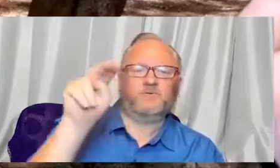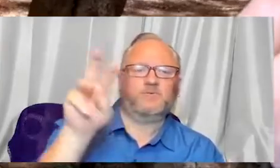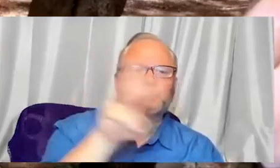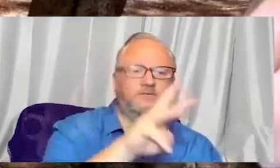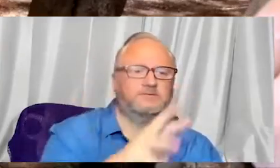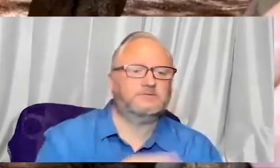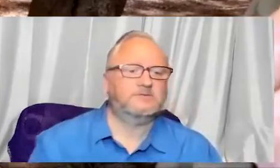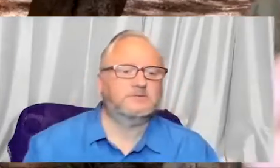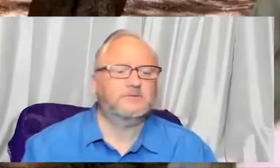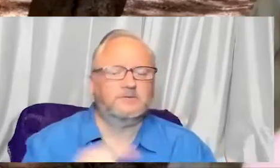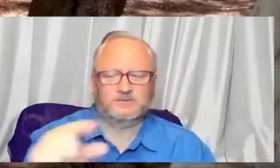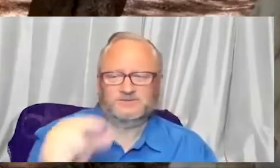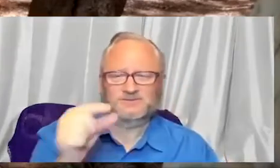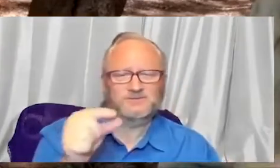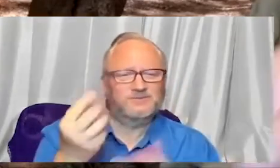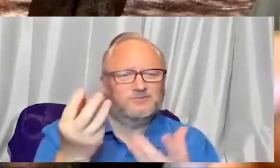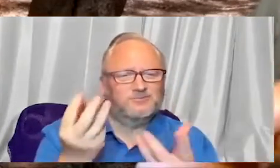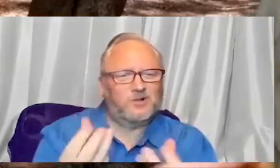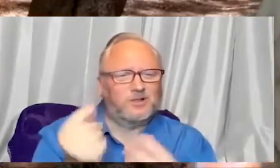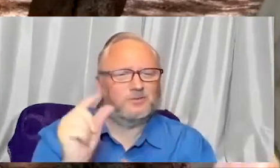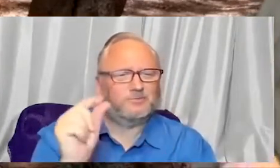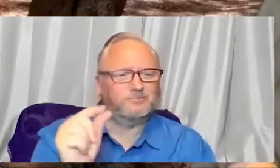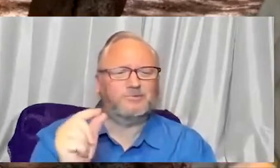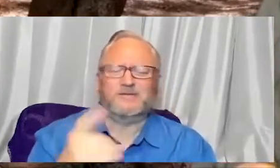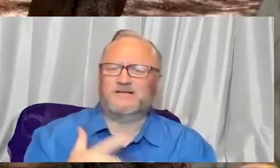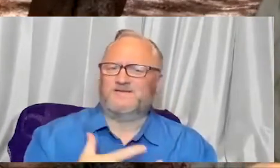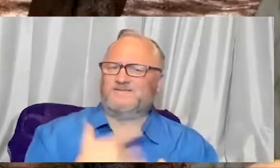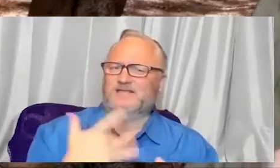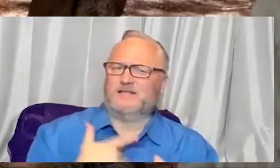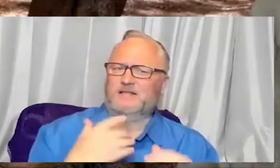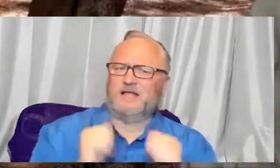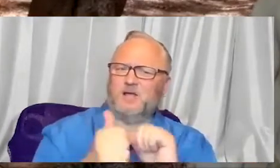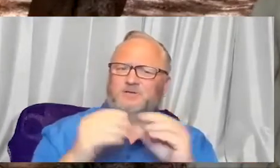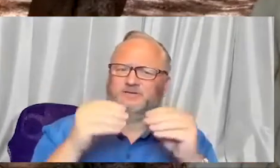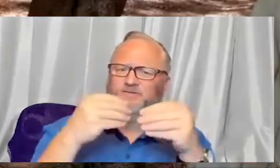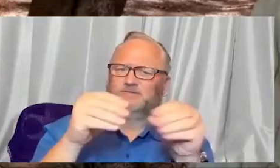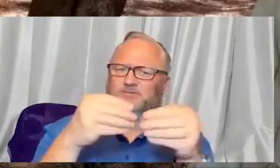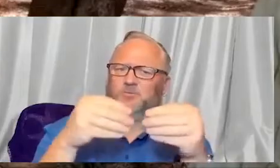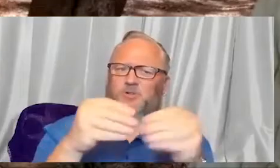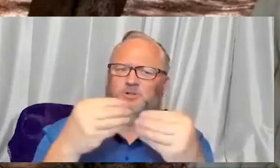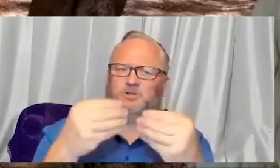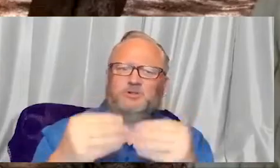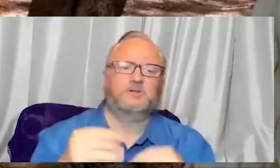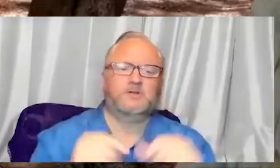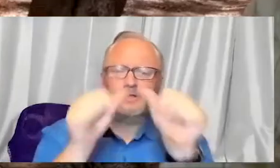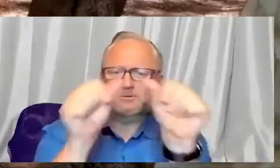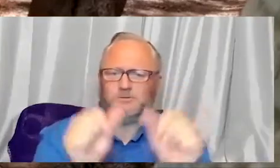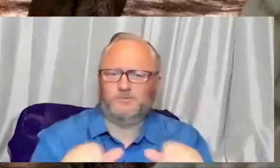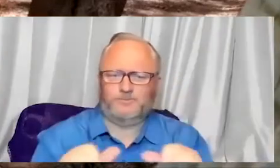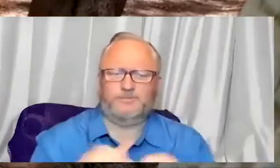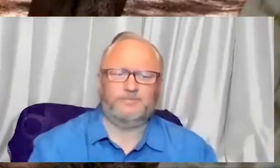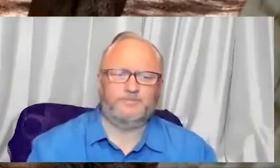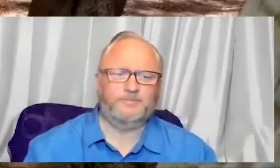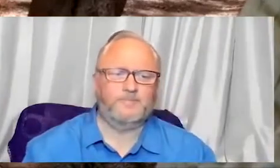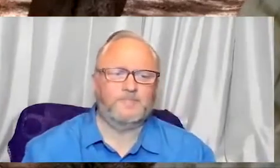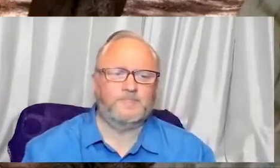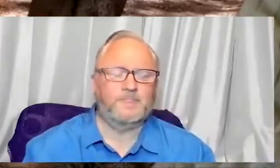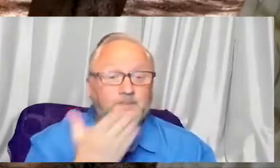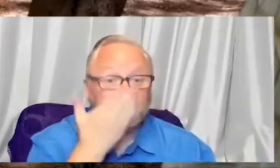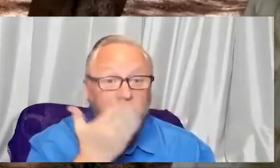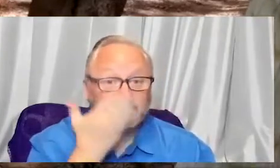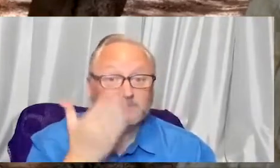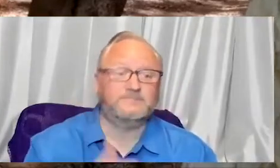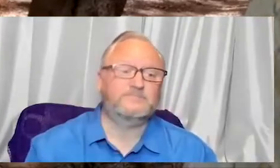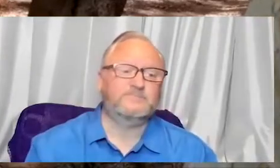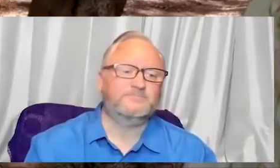gently. Notice its flexibility, its shape. Smell